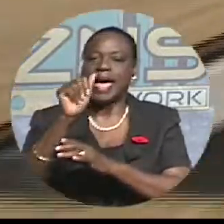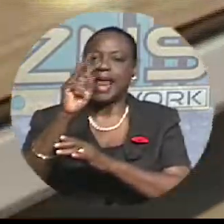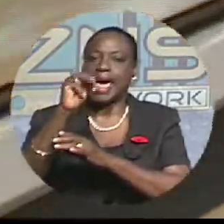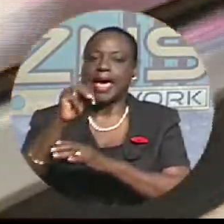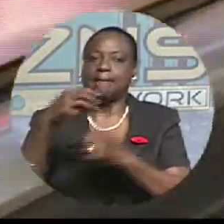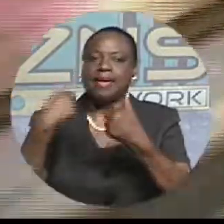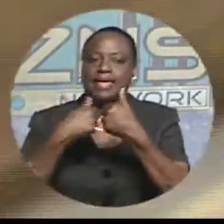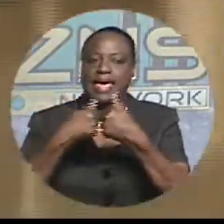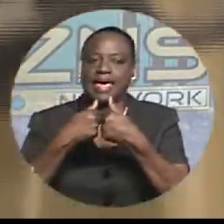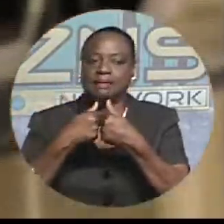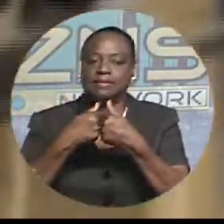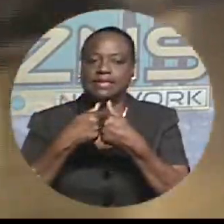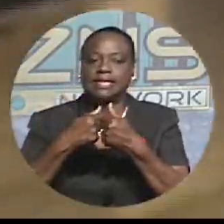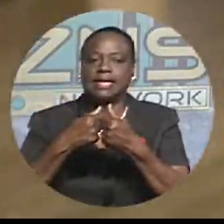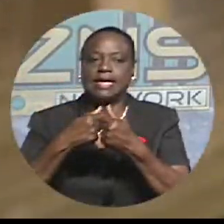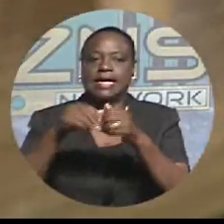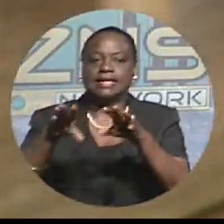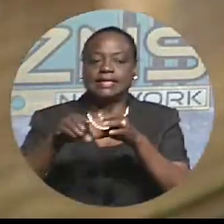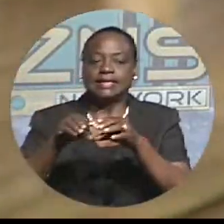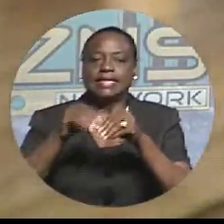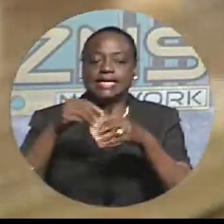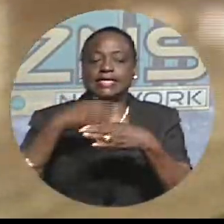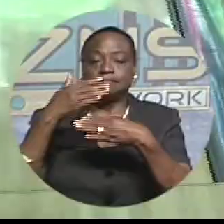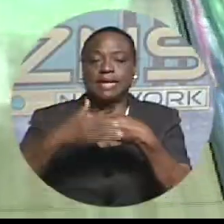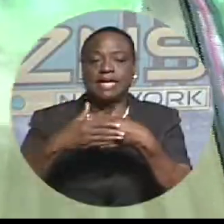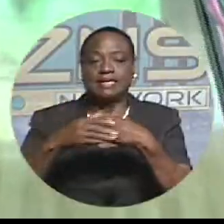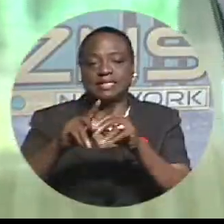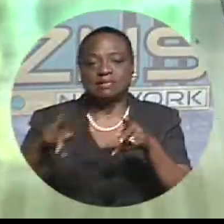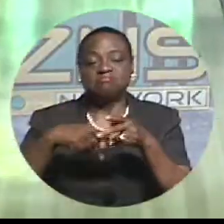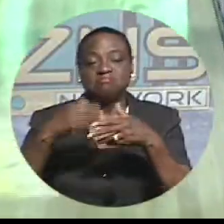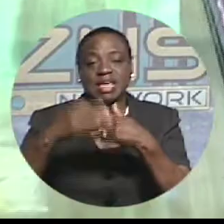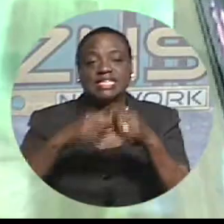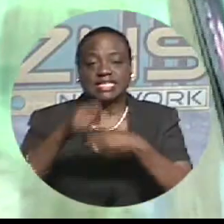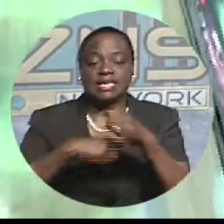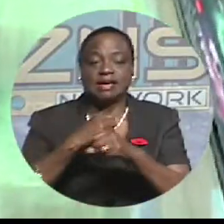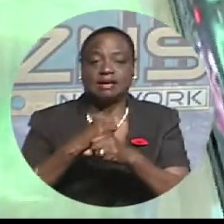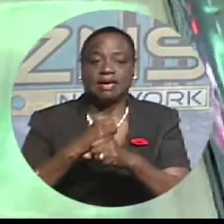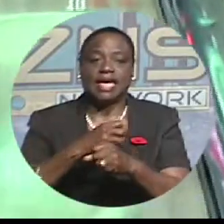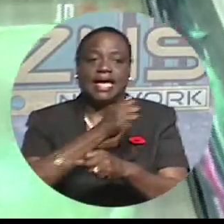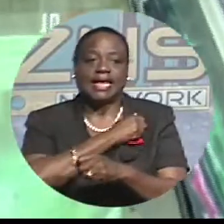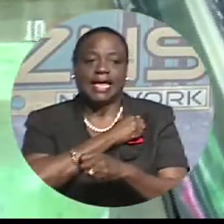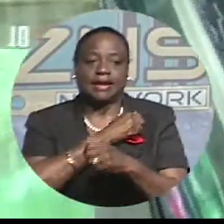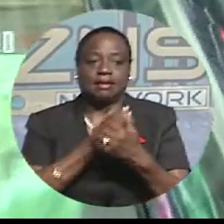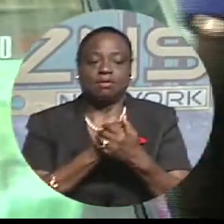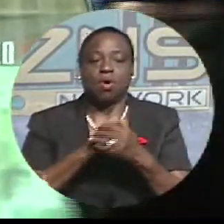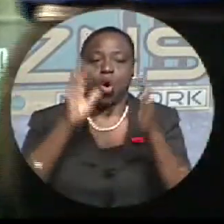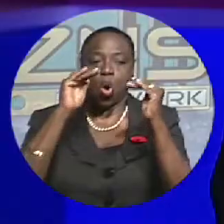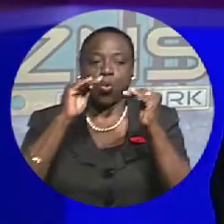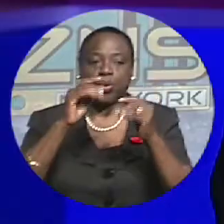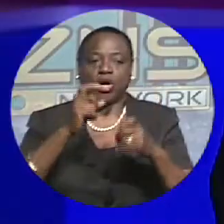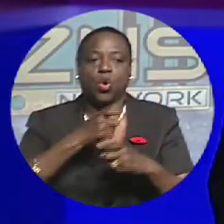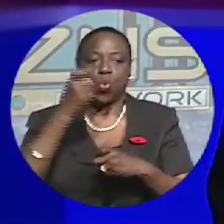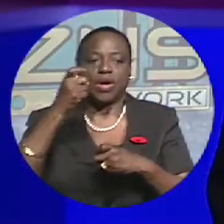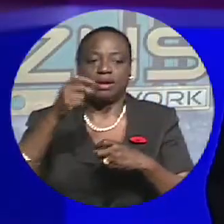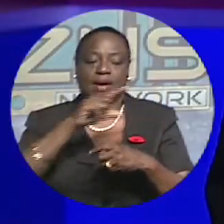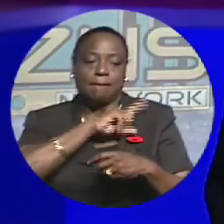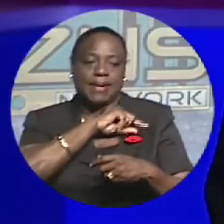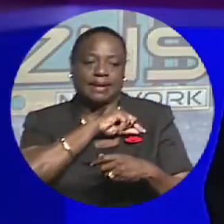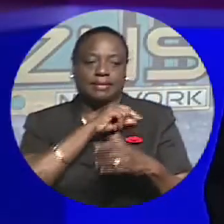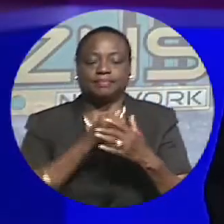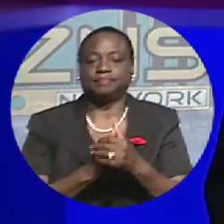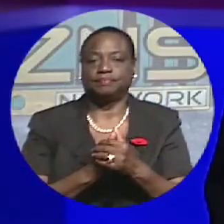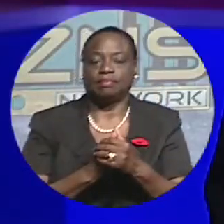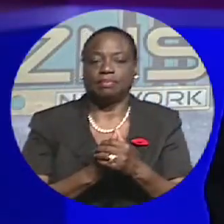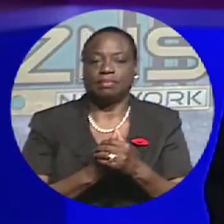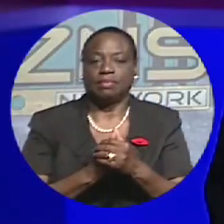which takes place next year in Toronto. But I think it's highly probable that we should win a medal of some kind in this competition. The Catholic